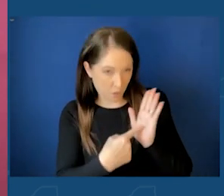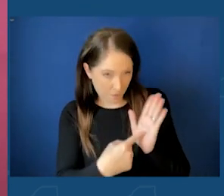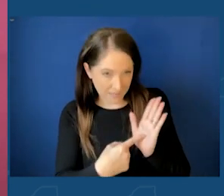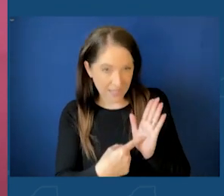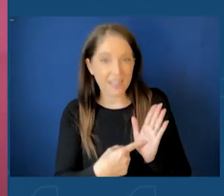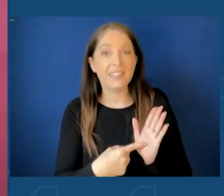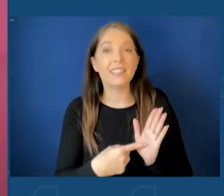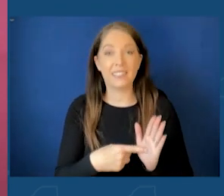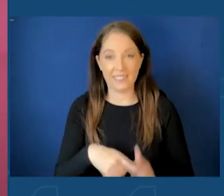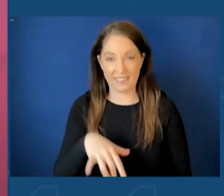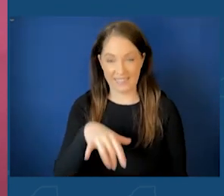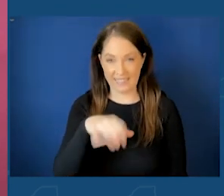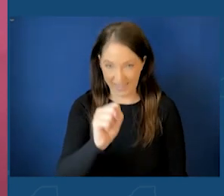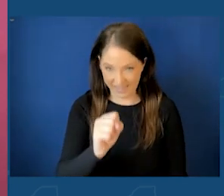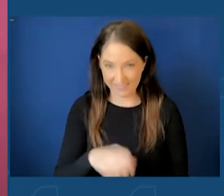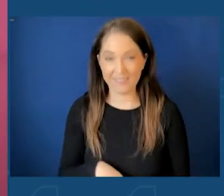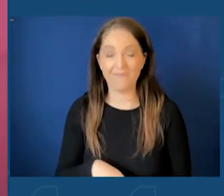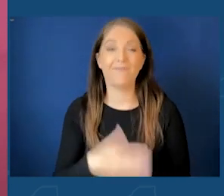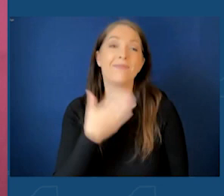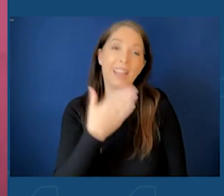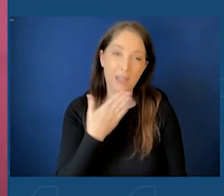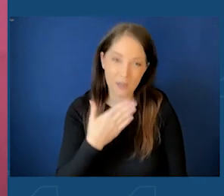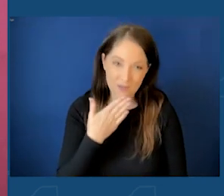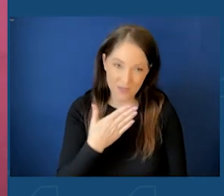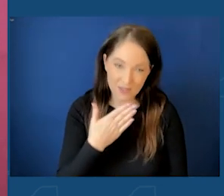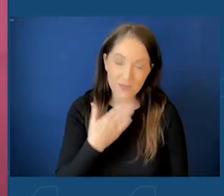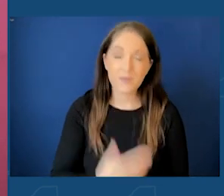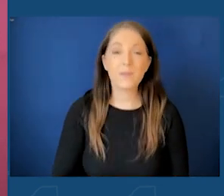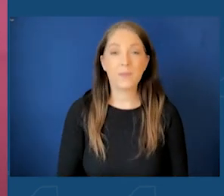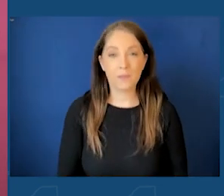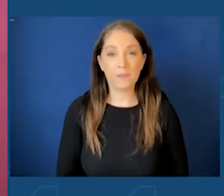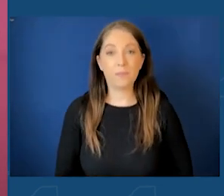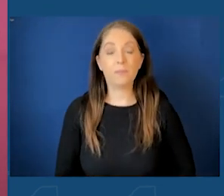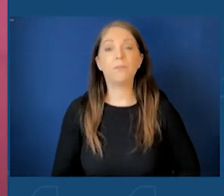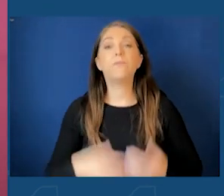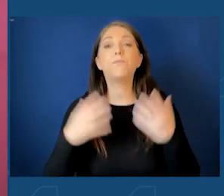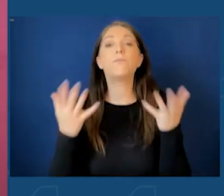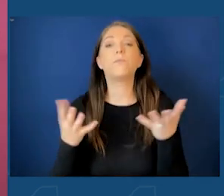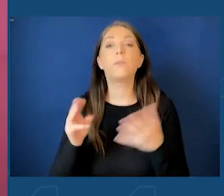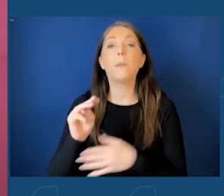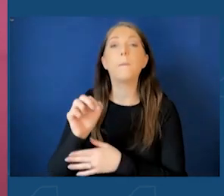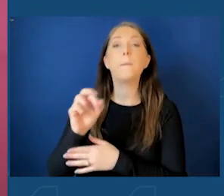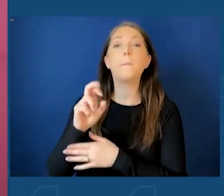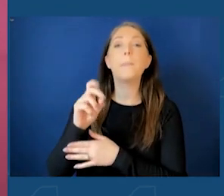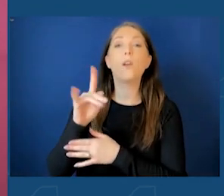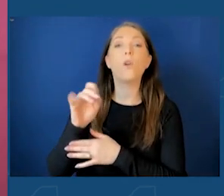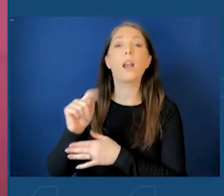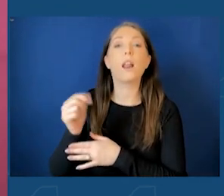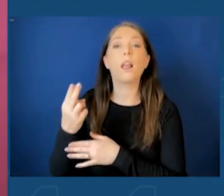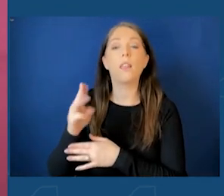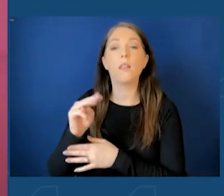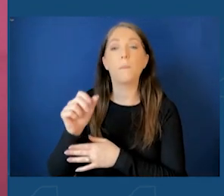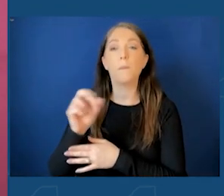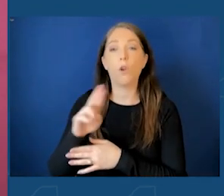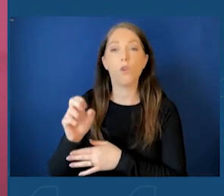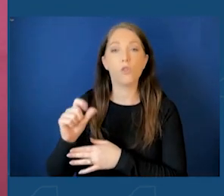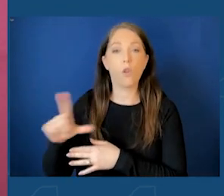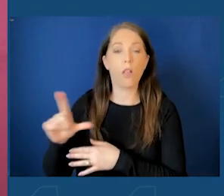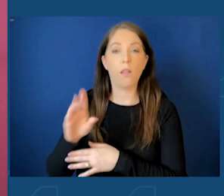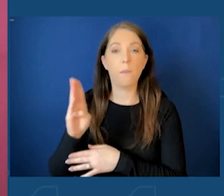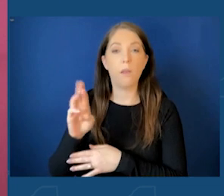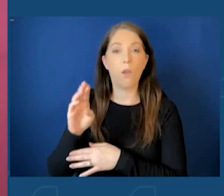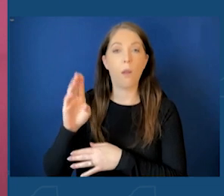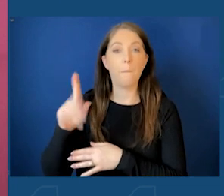sir. I appreciate you so very, very much. So Meredith Marshall and BRP Companies is